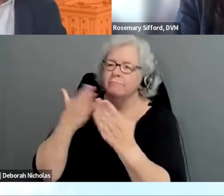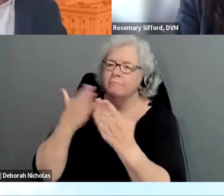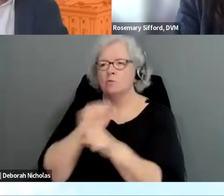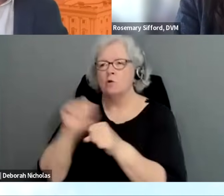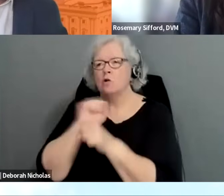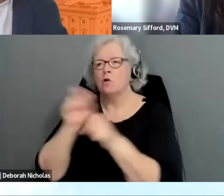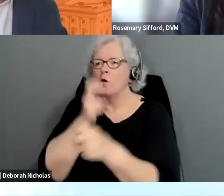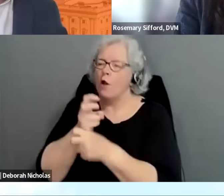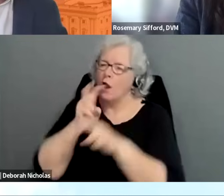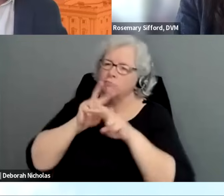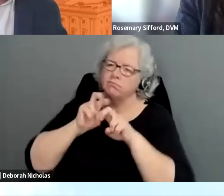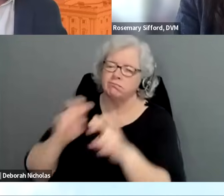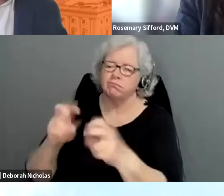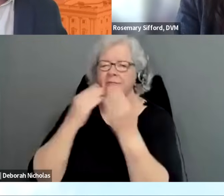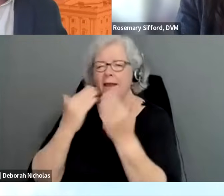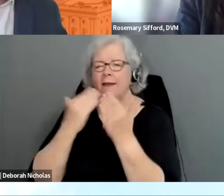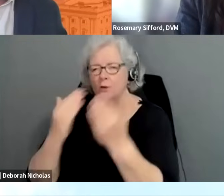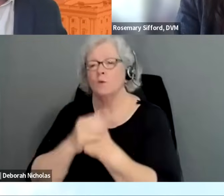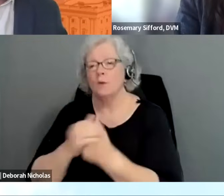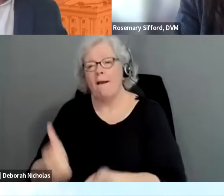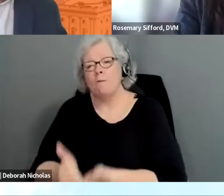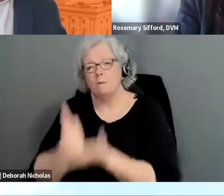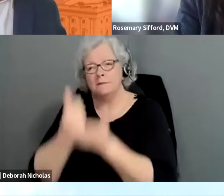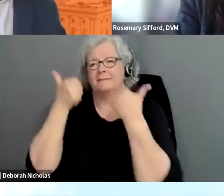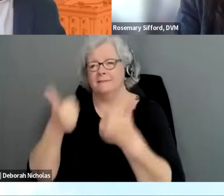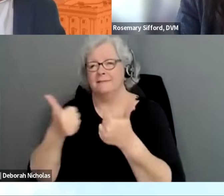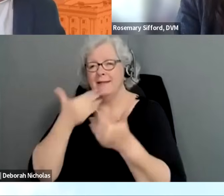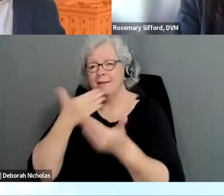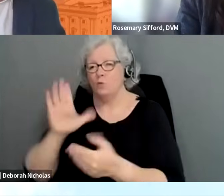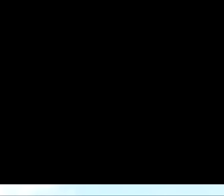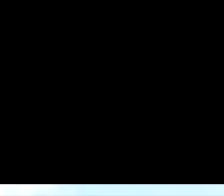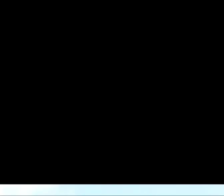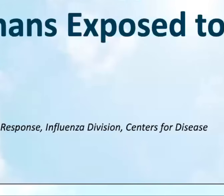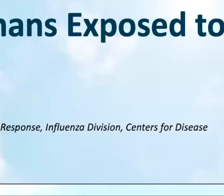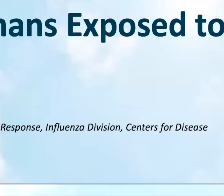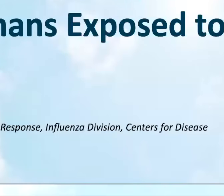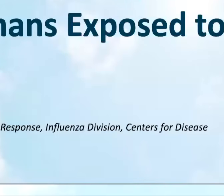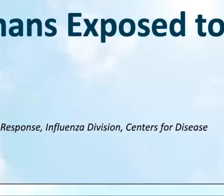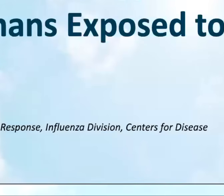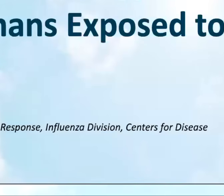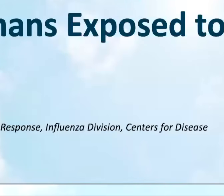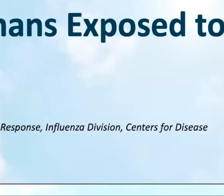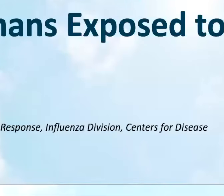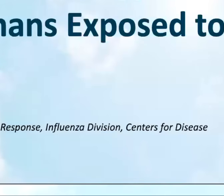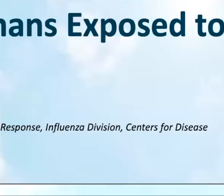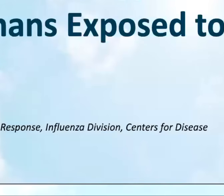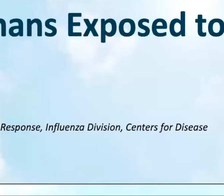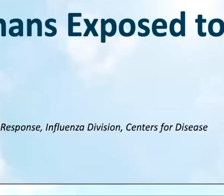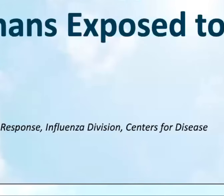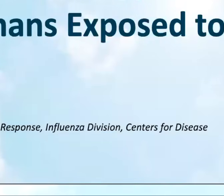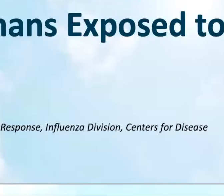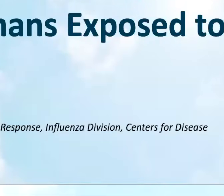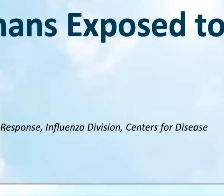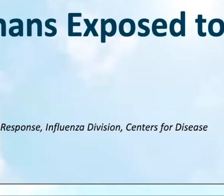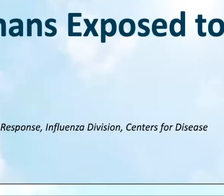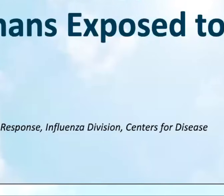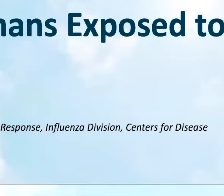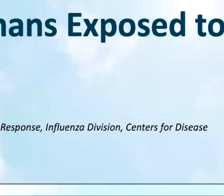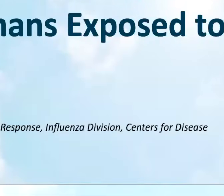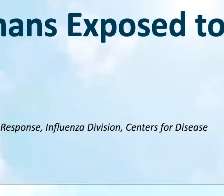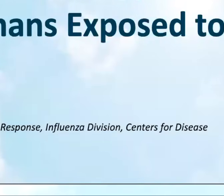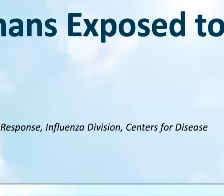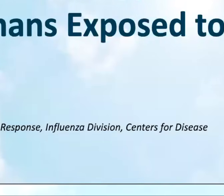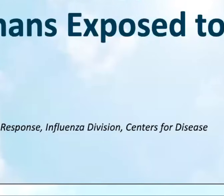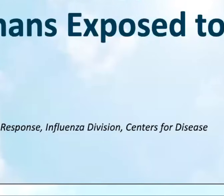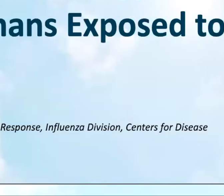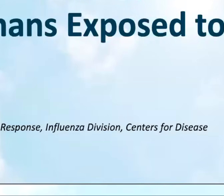make a difference. So thank you, and thank your team as well. We will now transition to the second session, examining the